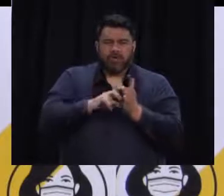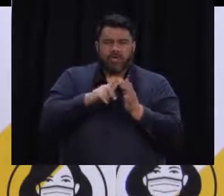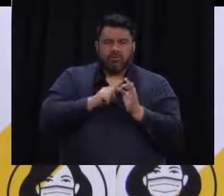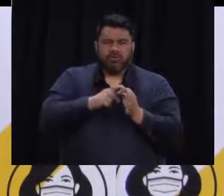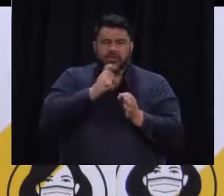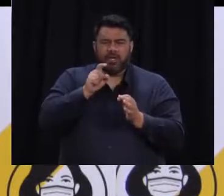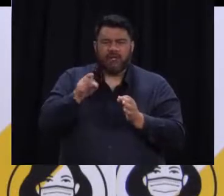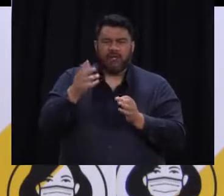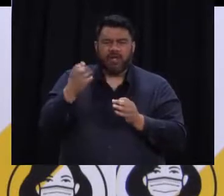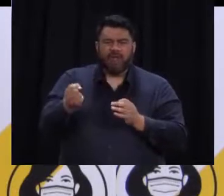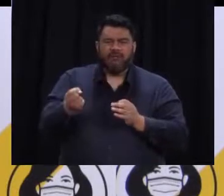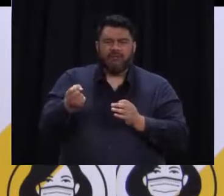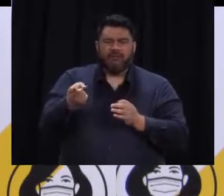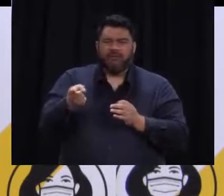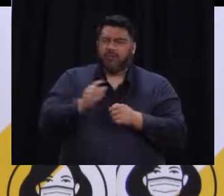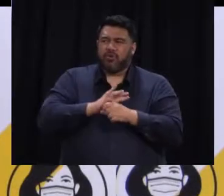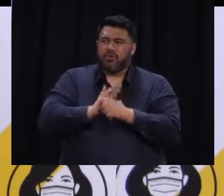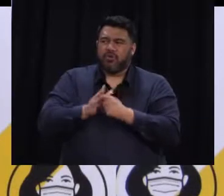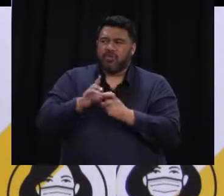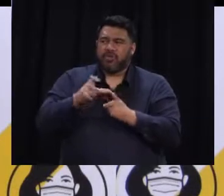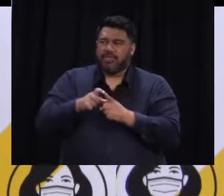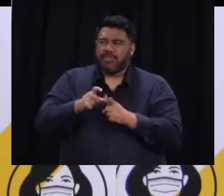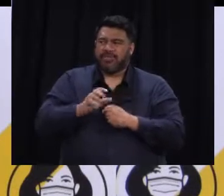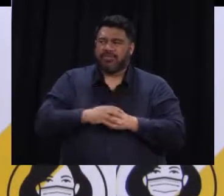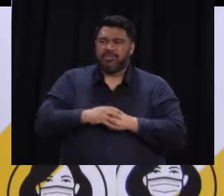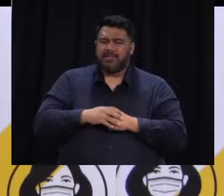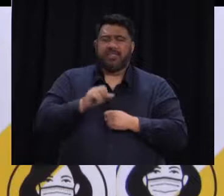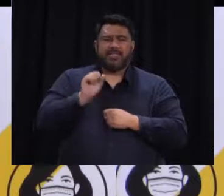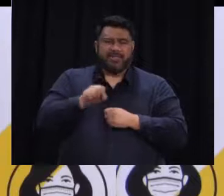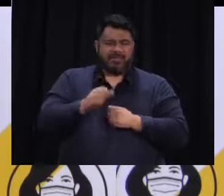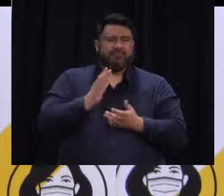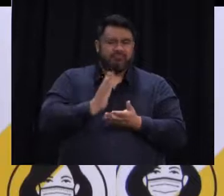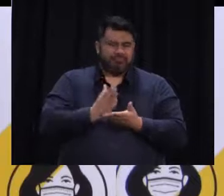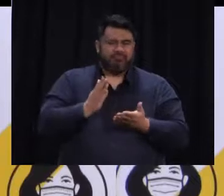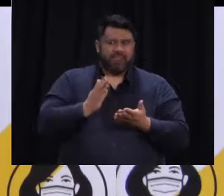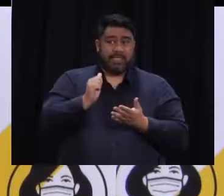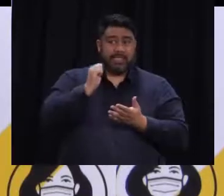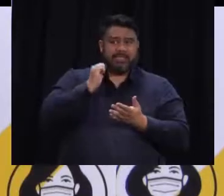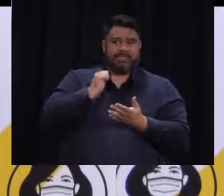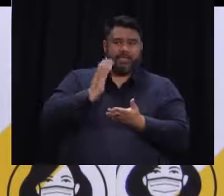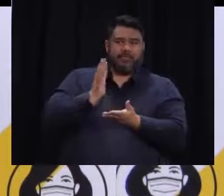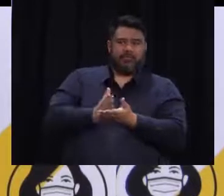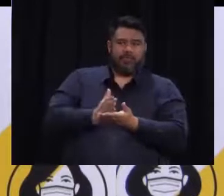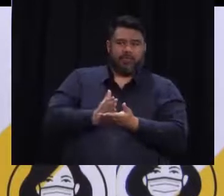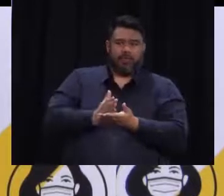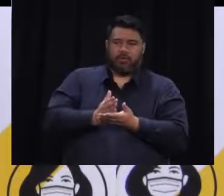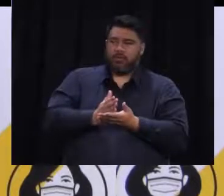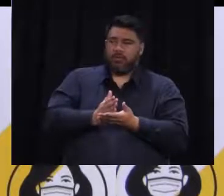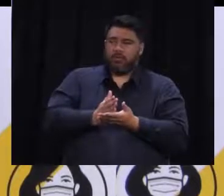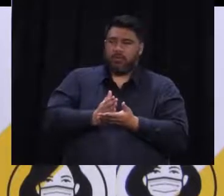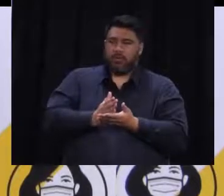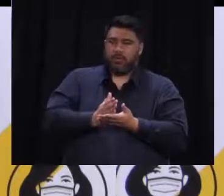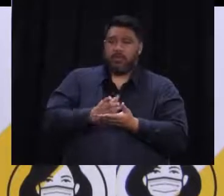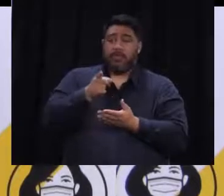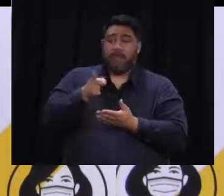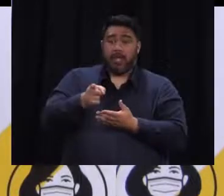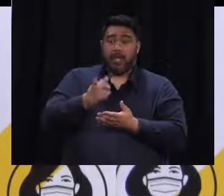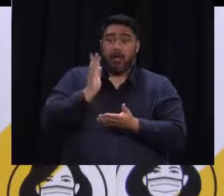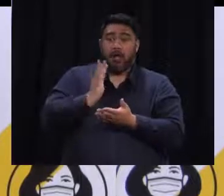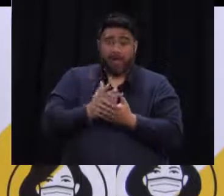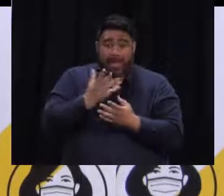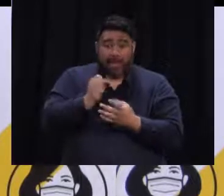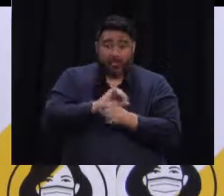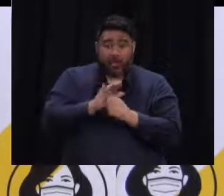MIQ staff member at the Novotel in Ellerslie did test positive yesterday, but they didn't test positive at work. They were a